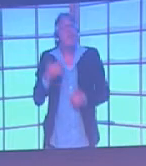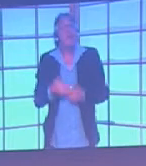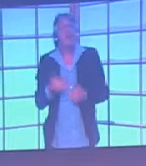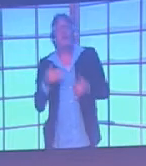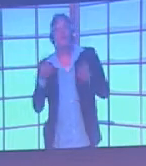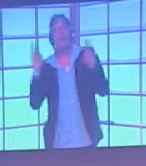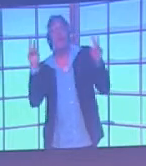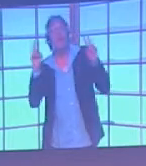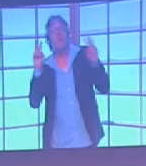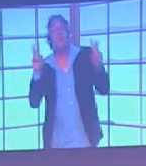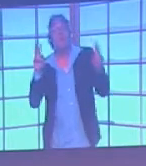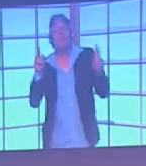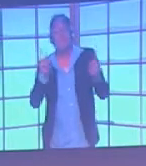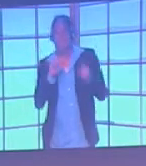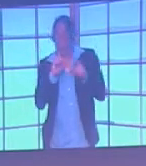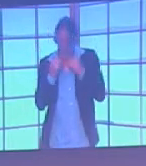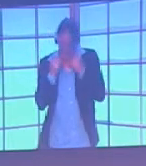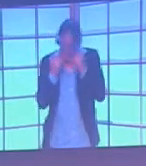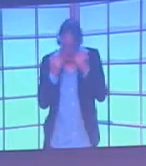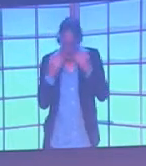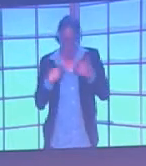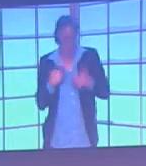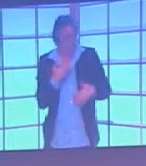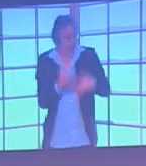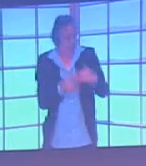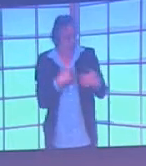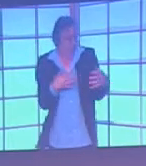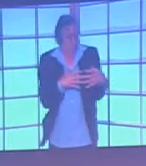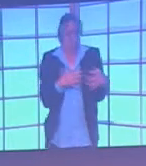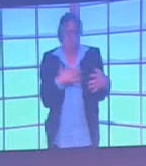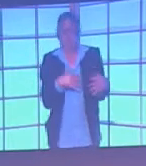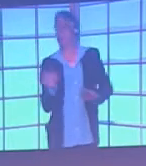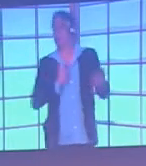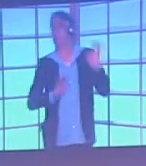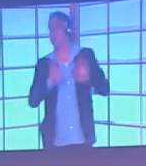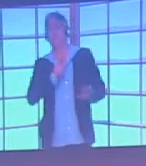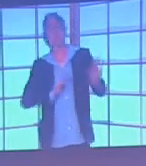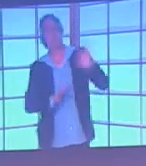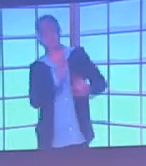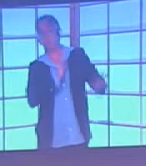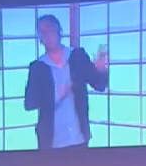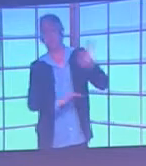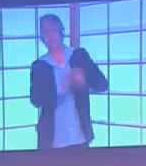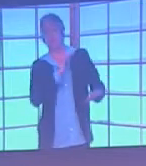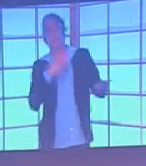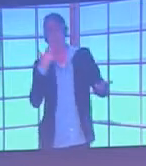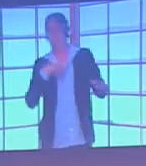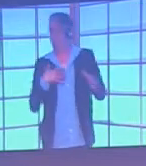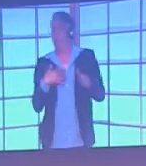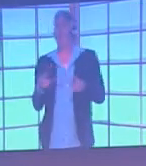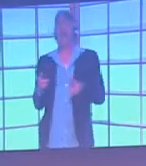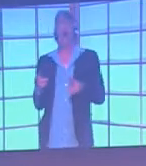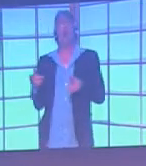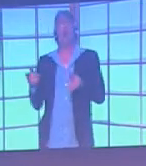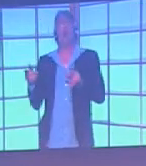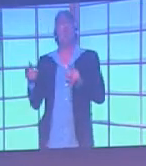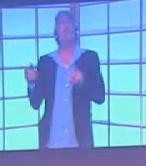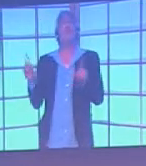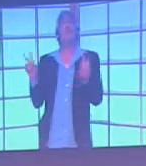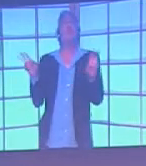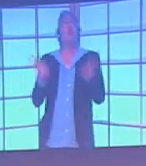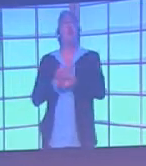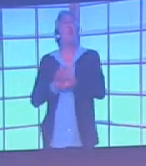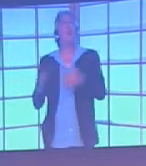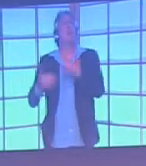with non-disabled, for want of a better description, fans groups. Can you talk a little bit about that and why